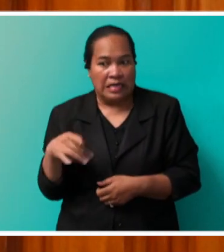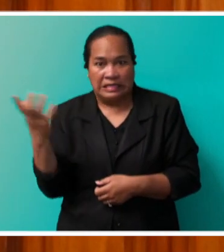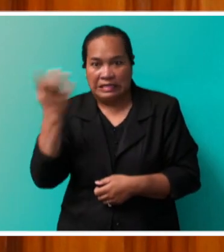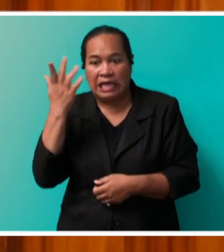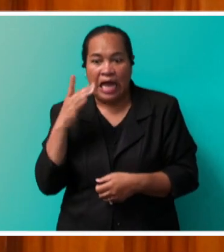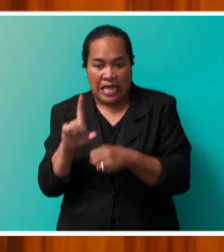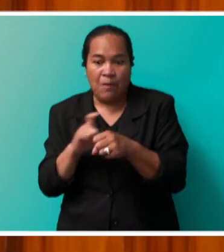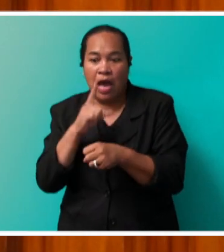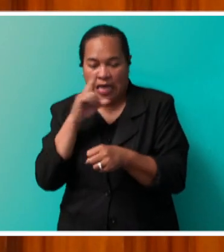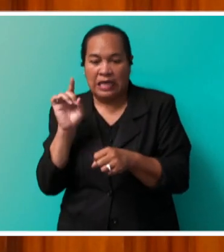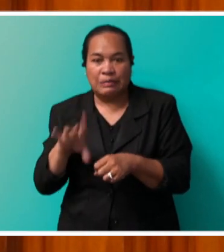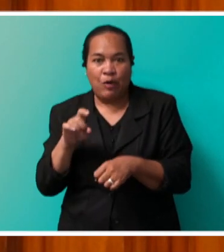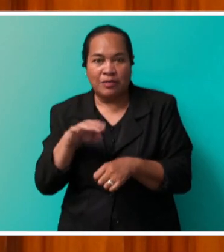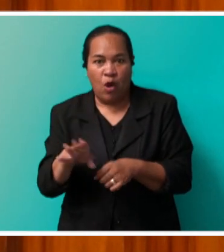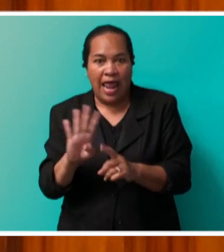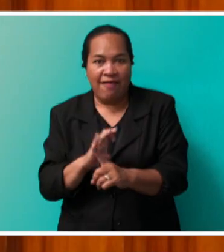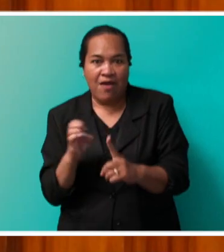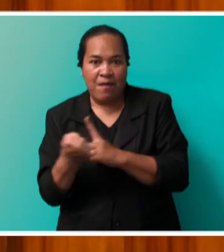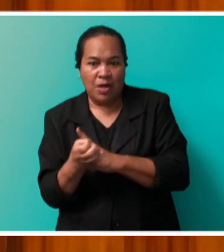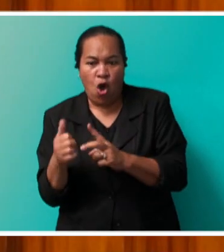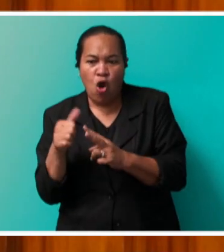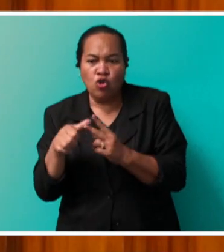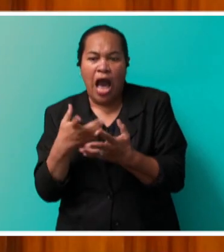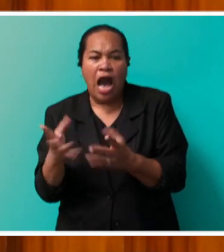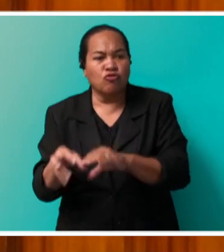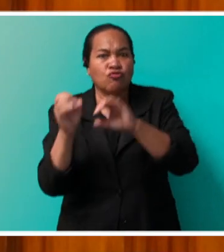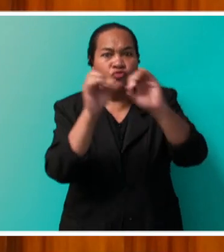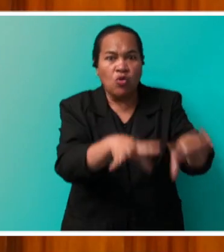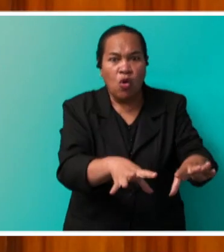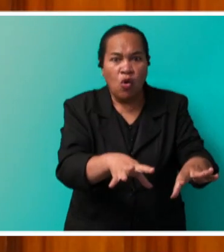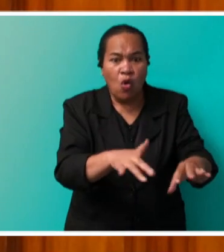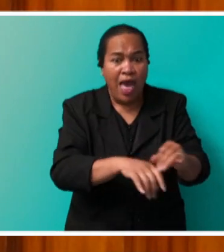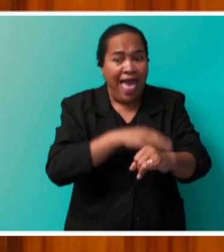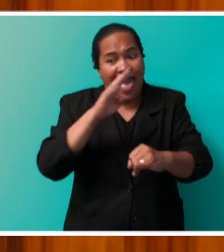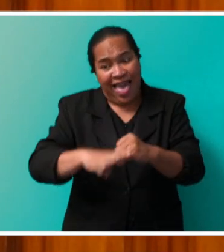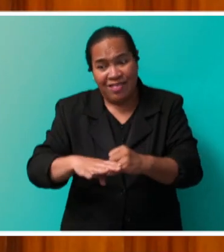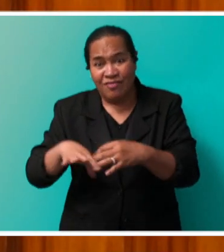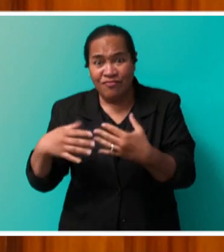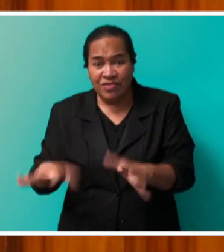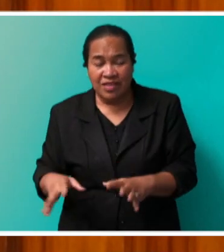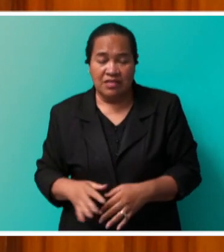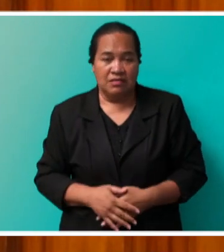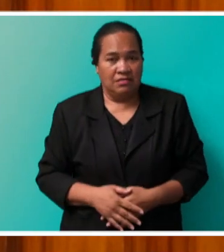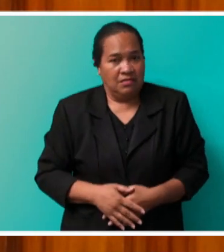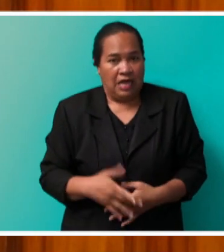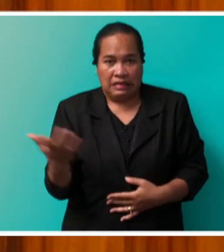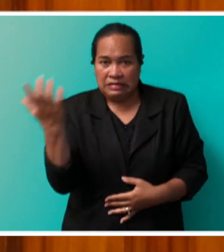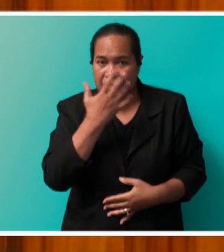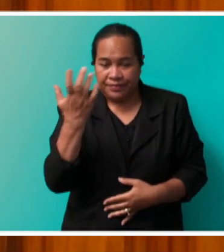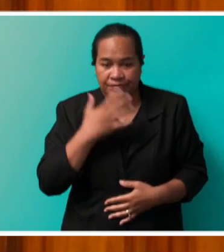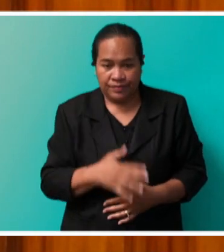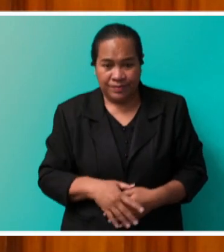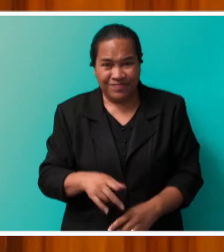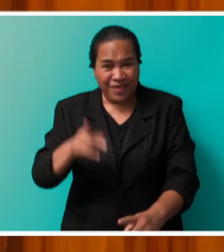safety consequences of the disposal of timber products at the end of their life cycles. Honorable Speaker, the main